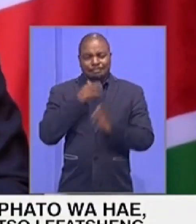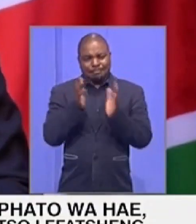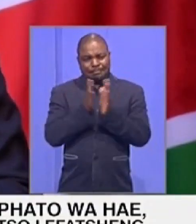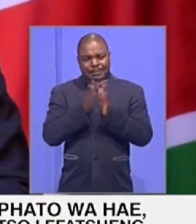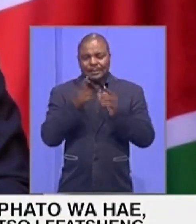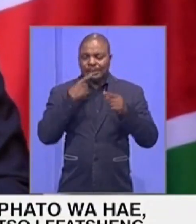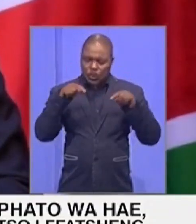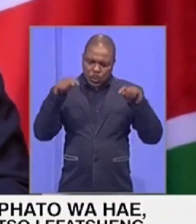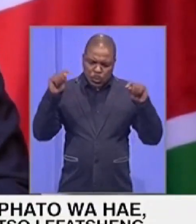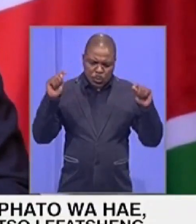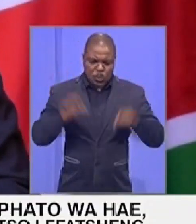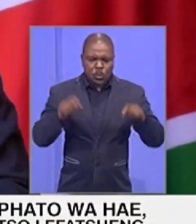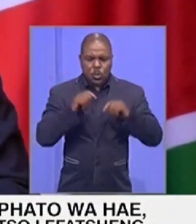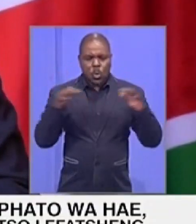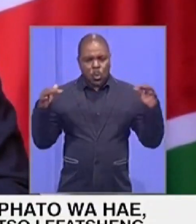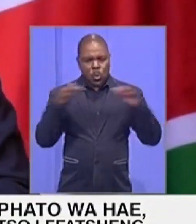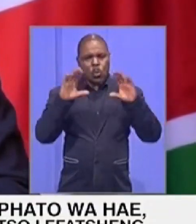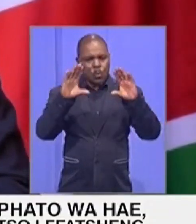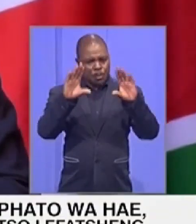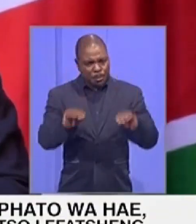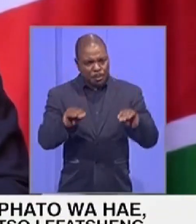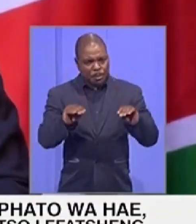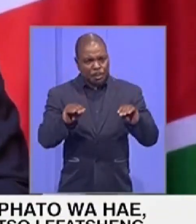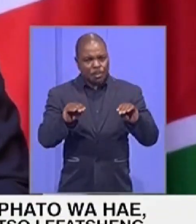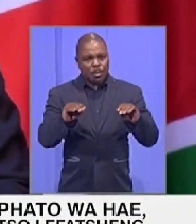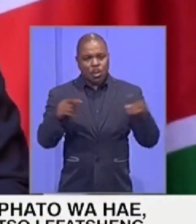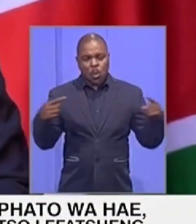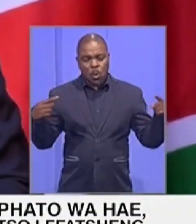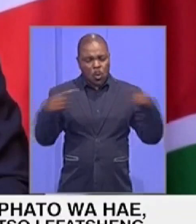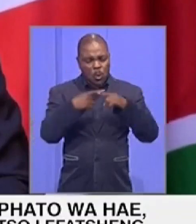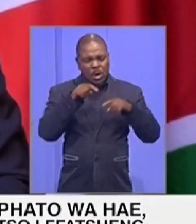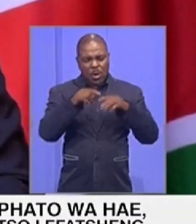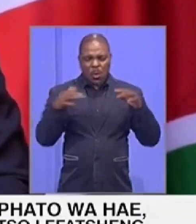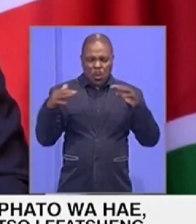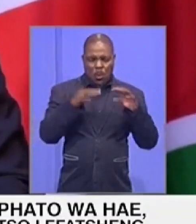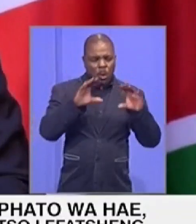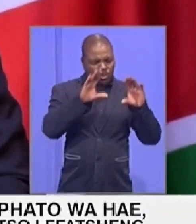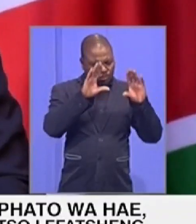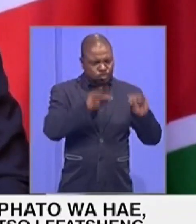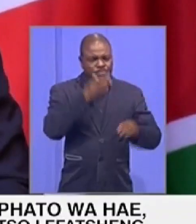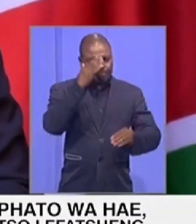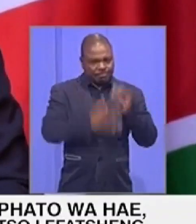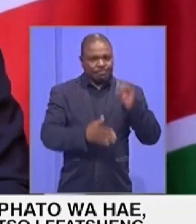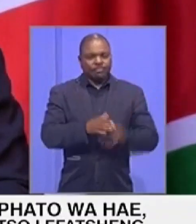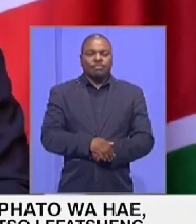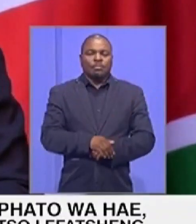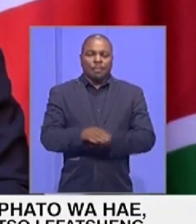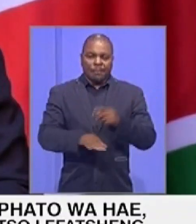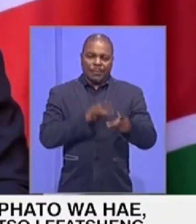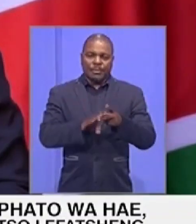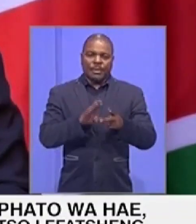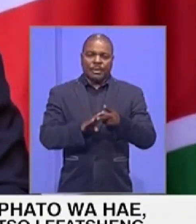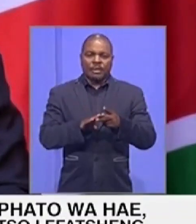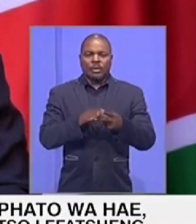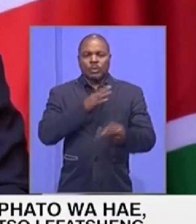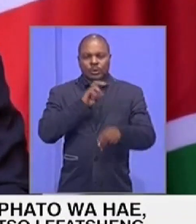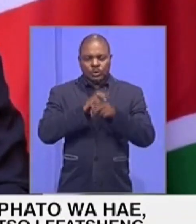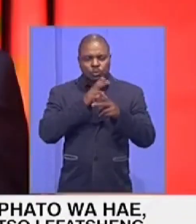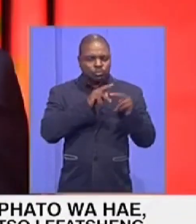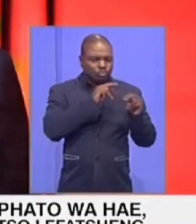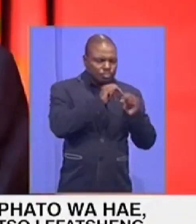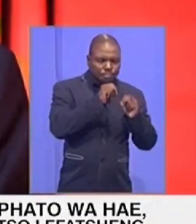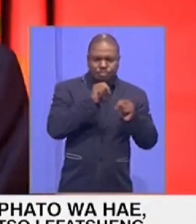immediate ceasefire, so that that conflict is brought to an end, and it should be subjected to